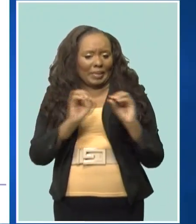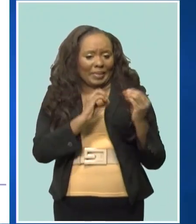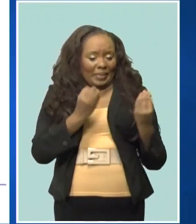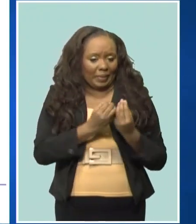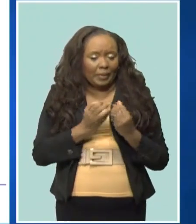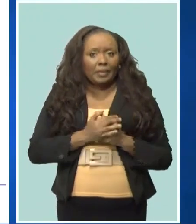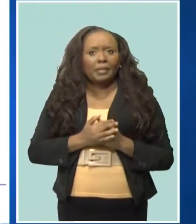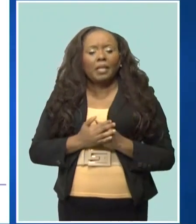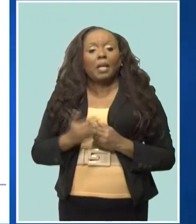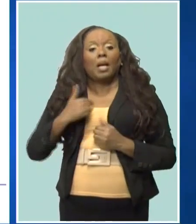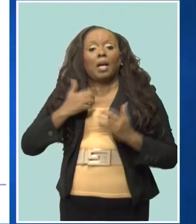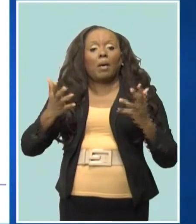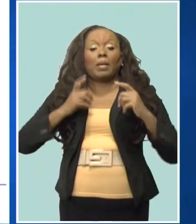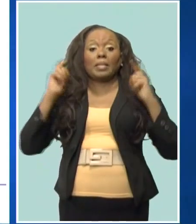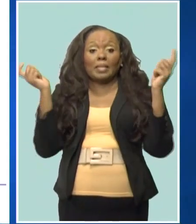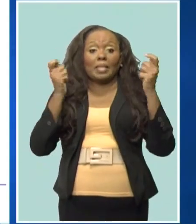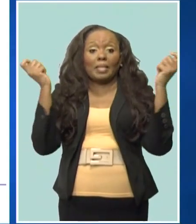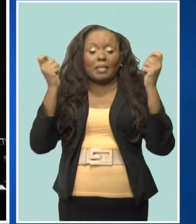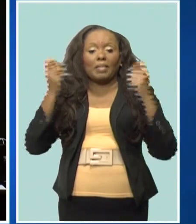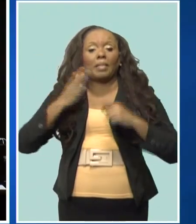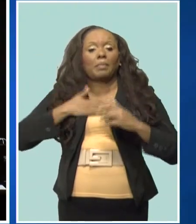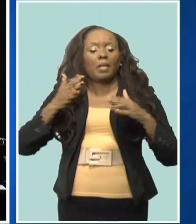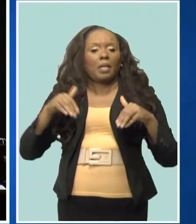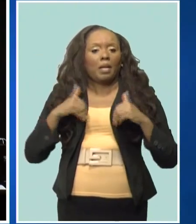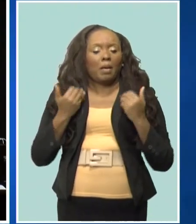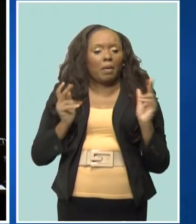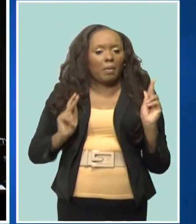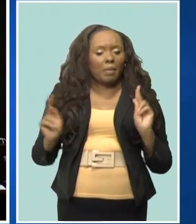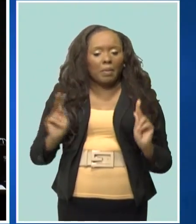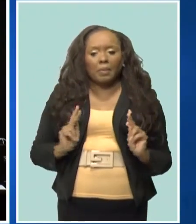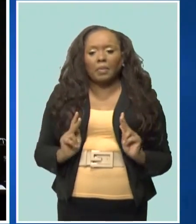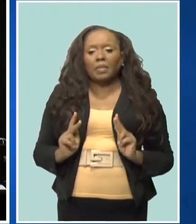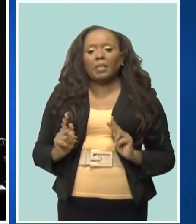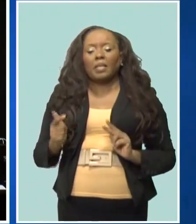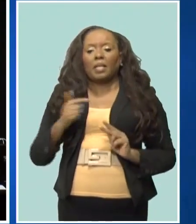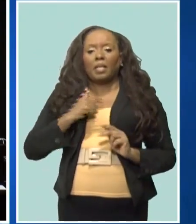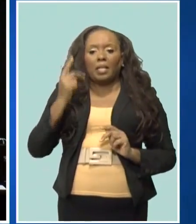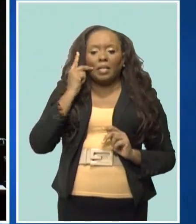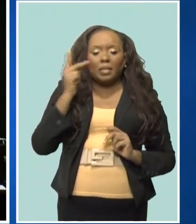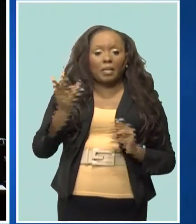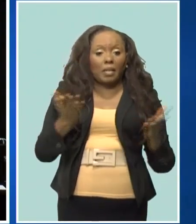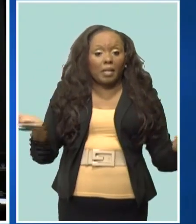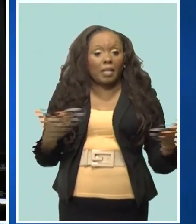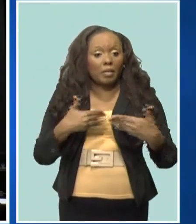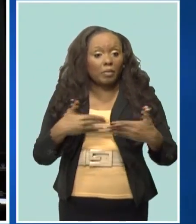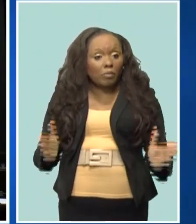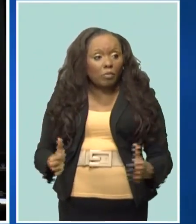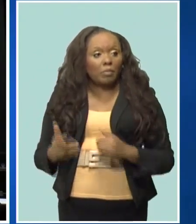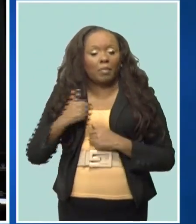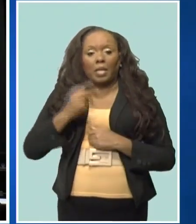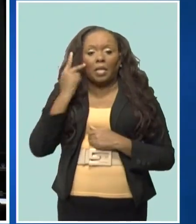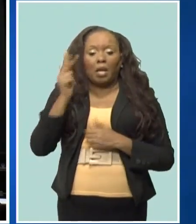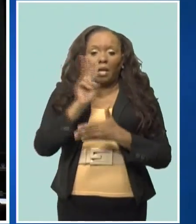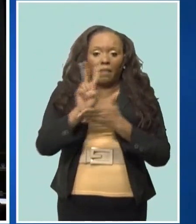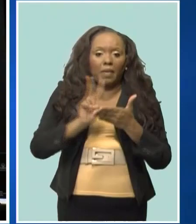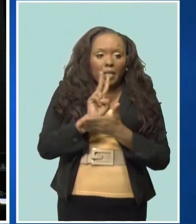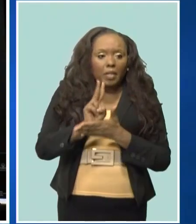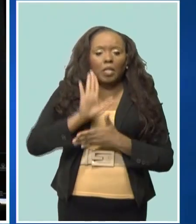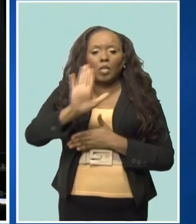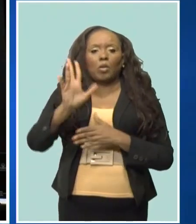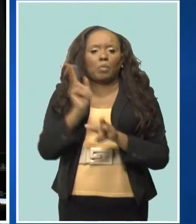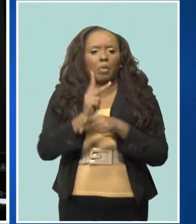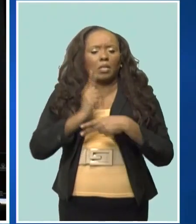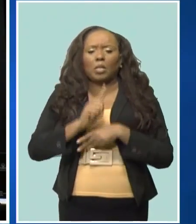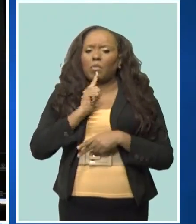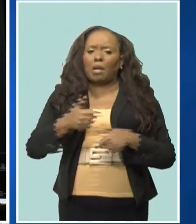I mean, from what I saw in the room and what I saw via the video, your products are strong. I need for you to believe